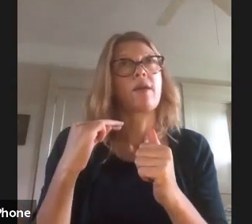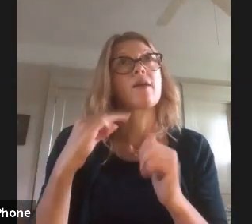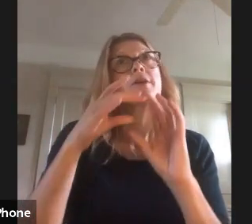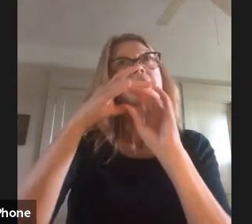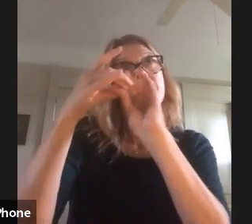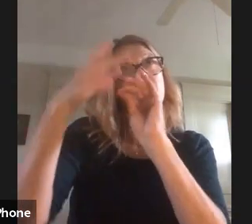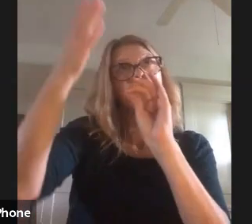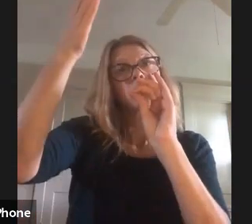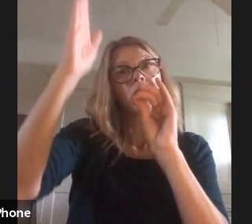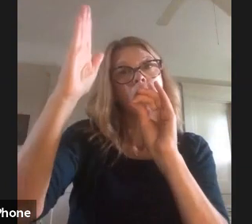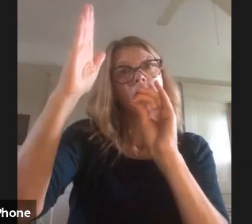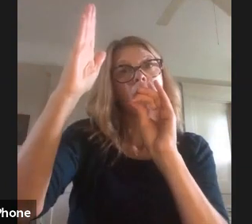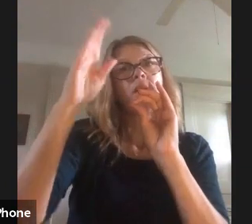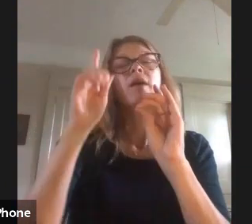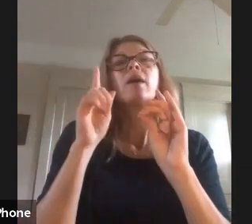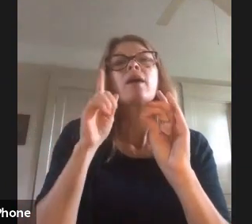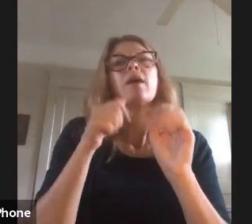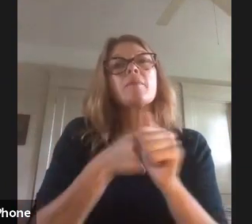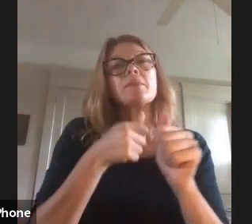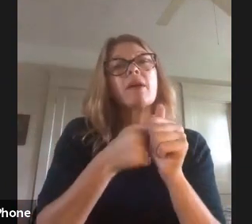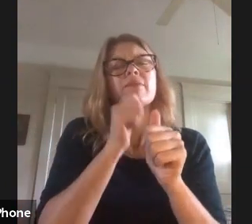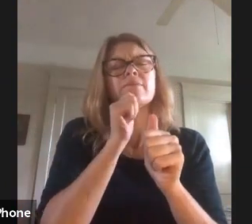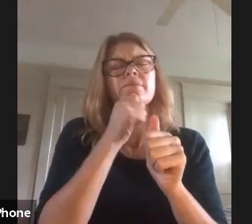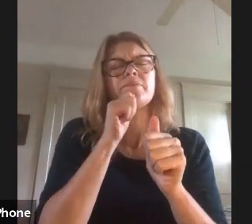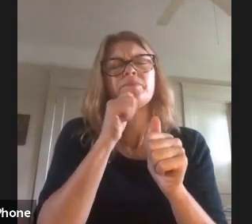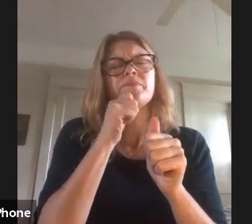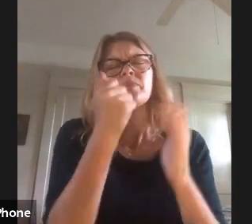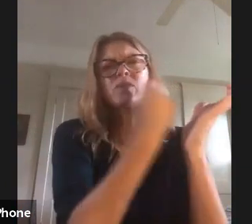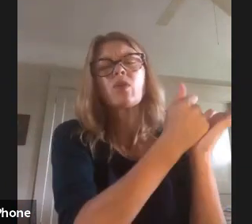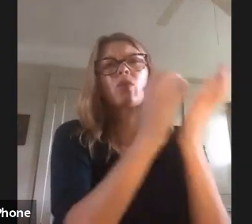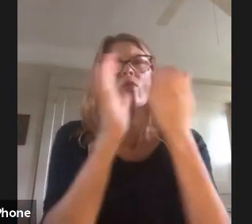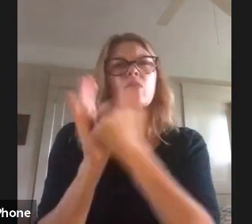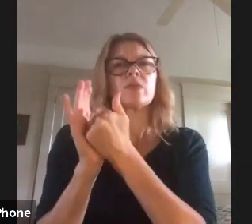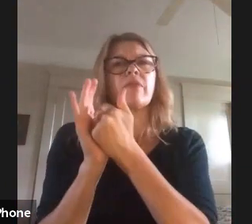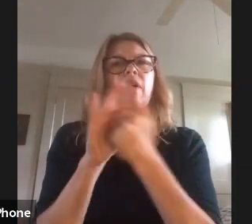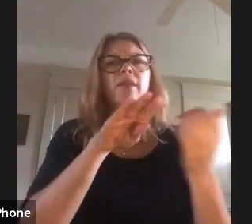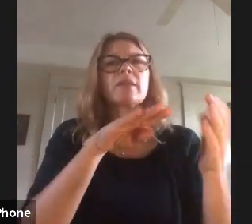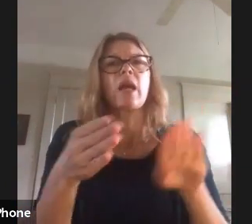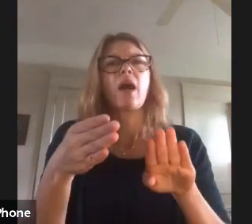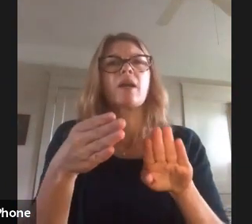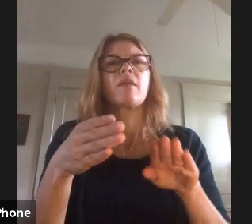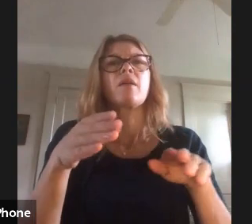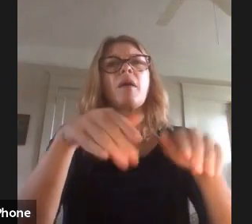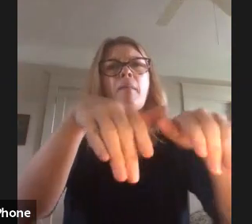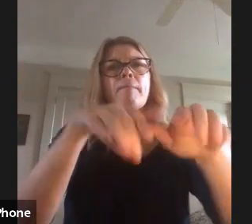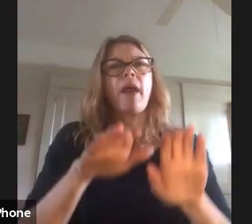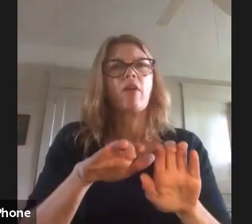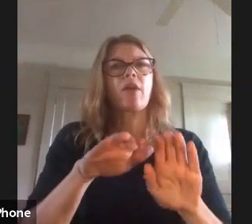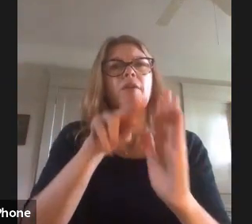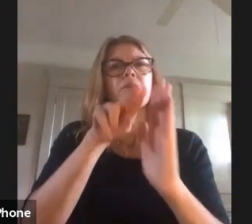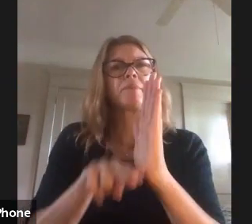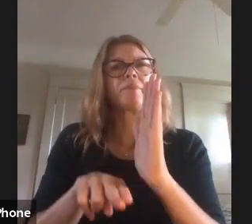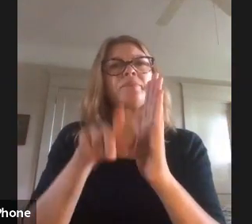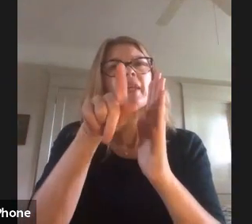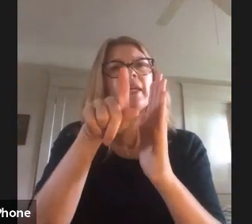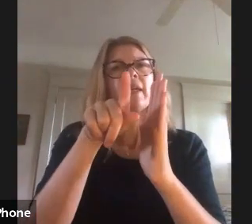He suffered under Pontius Pilate, was crucified, died, and was buried. He descended to the dead.